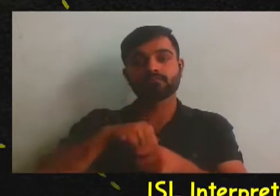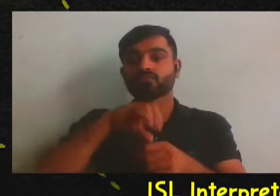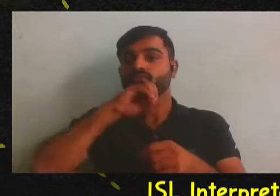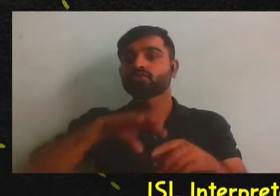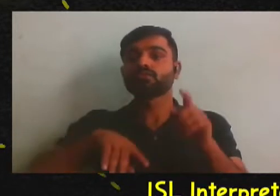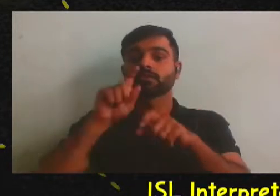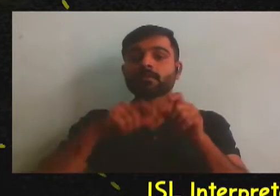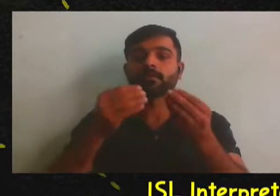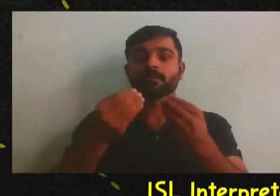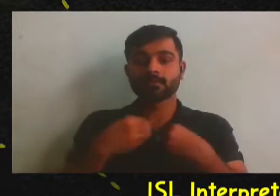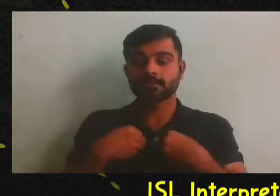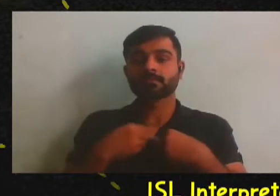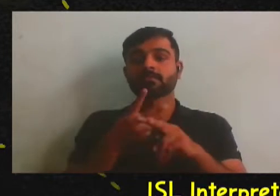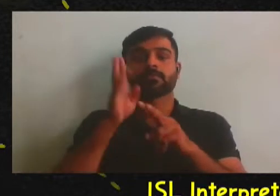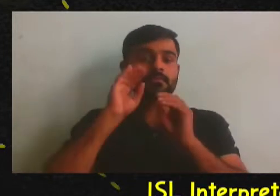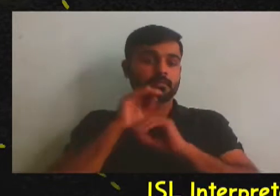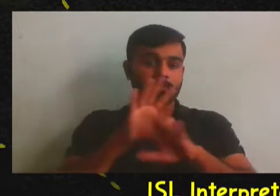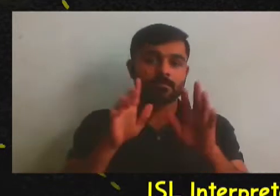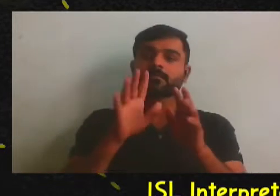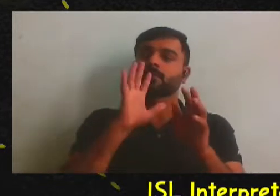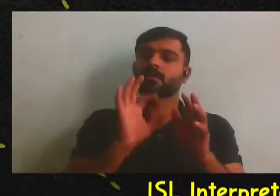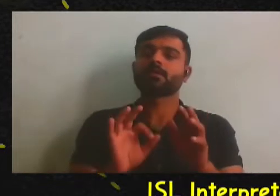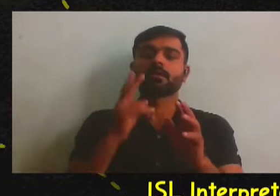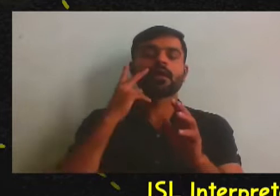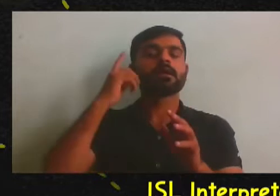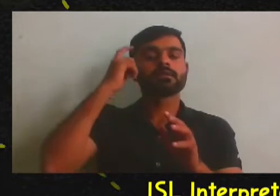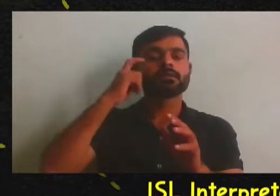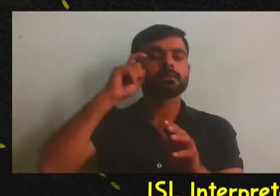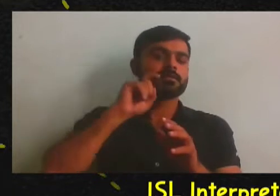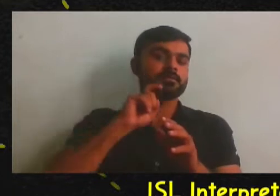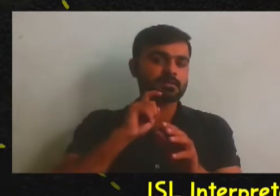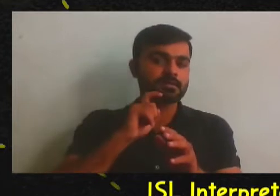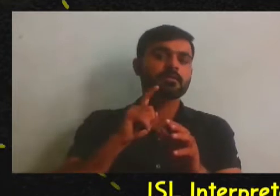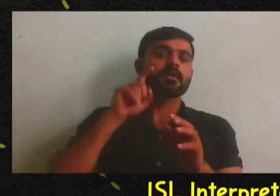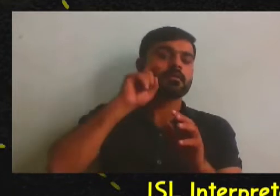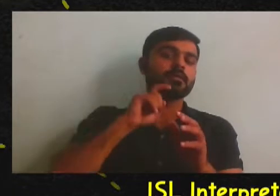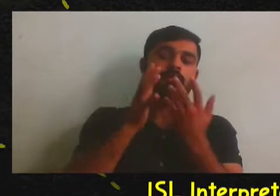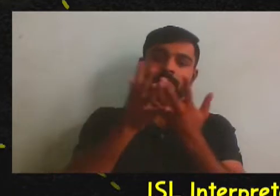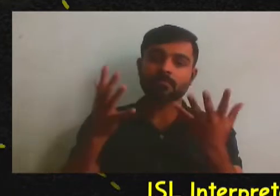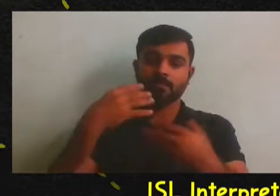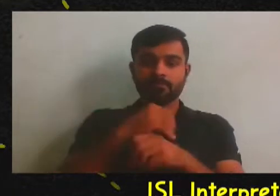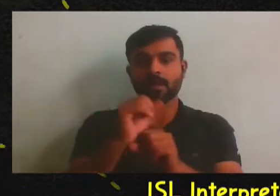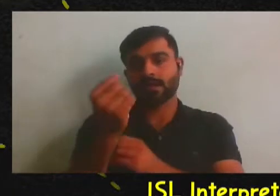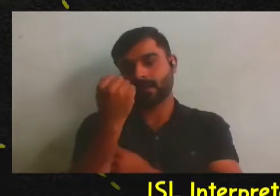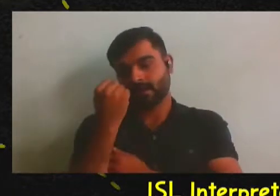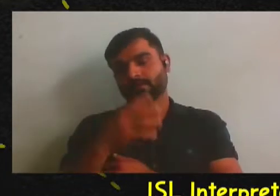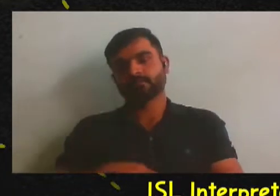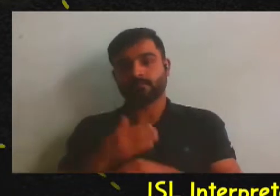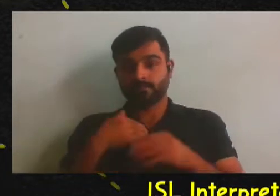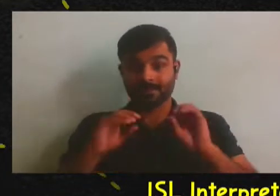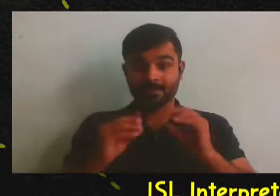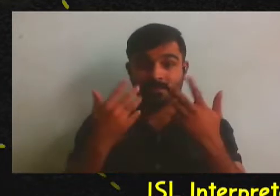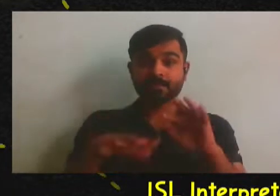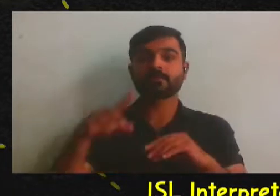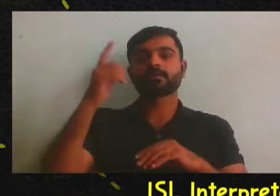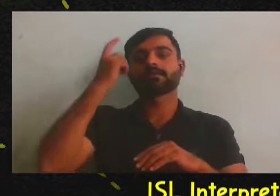to provide them this kind of information they were really seeking on sexuality and sexual and reproductive health and rights? So that's how it started. And I